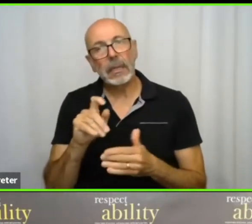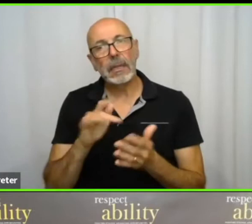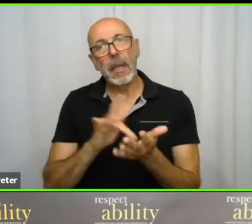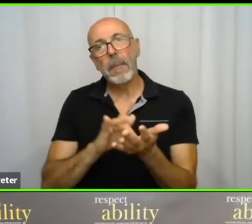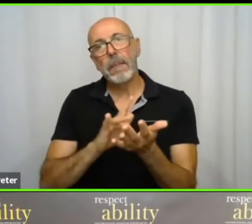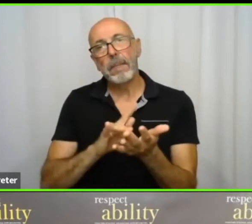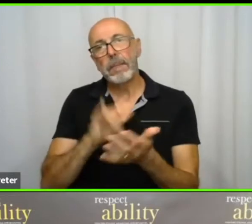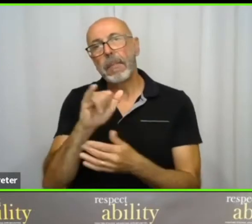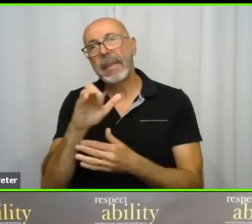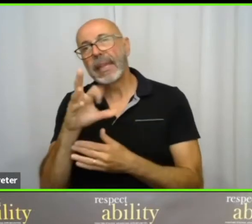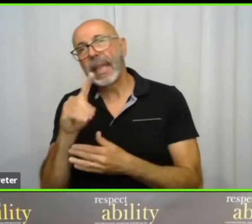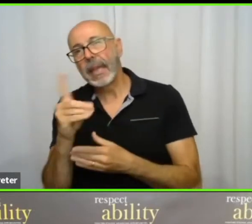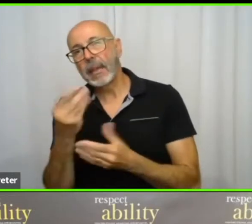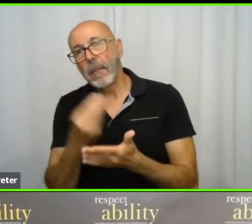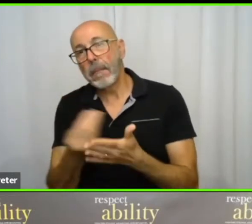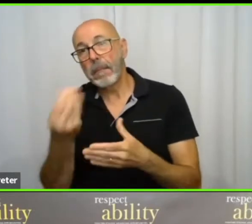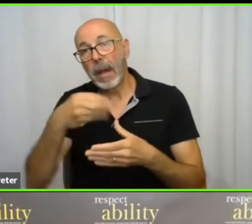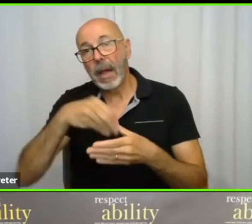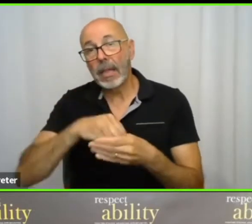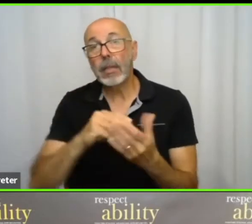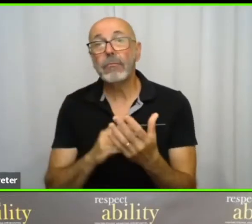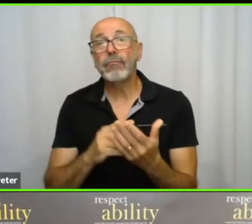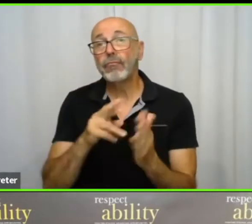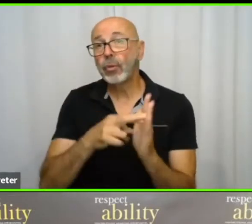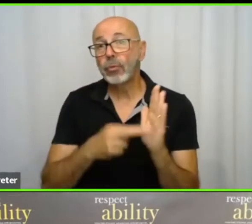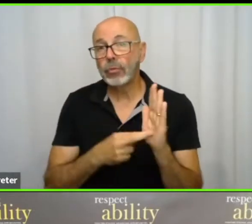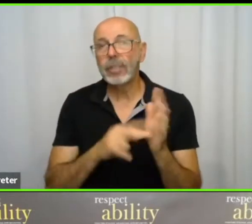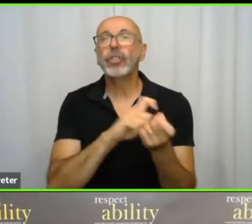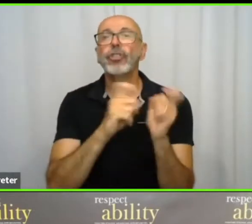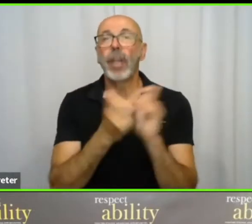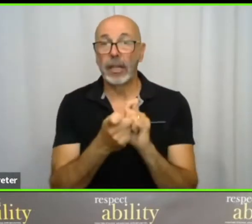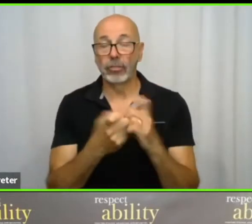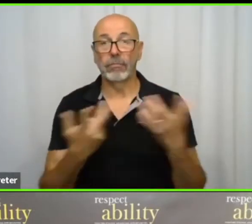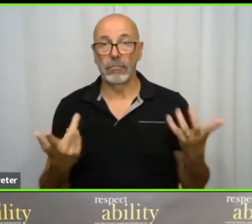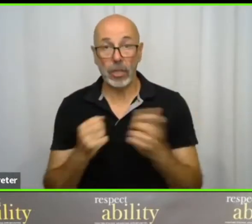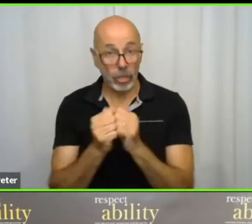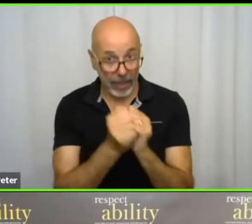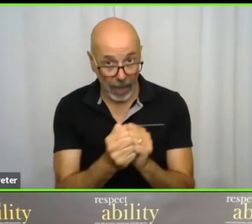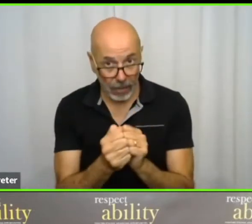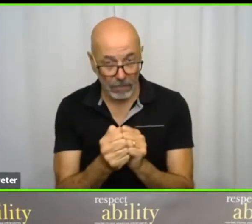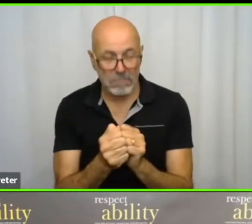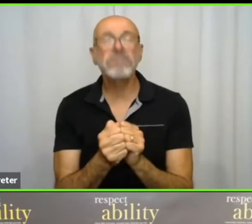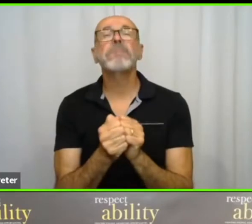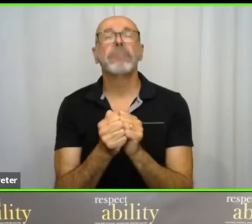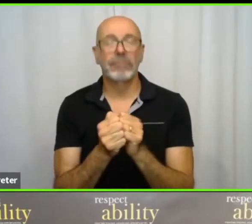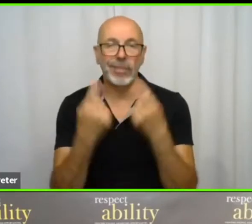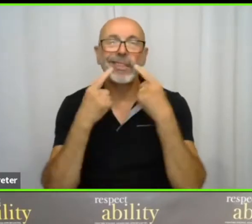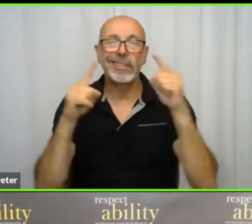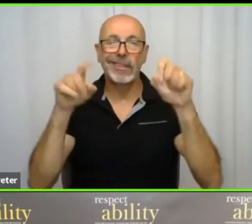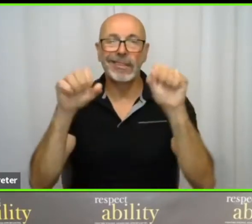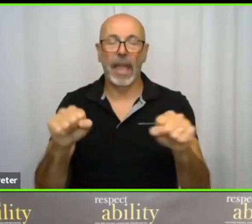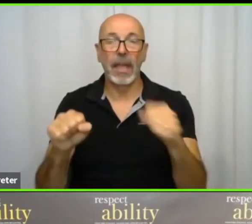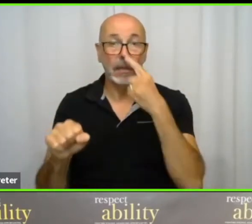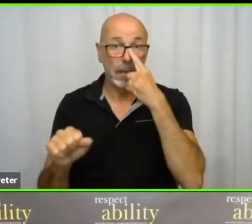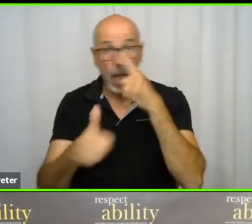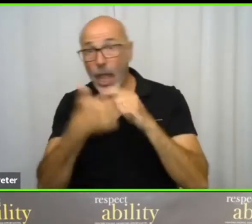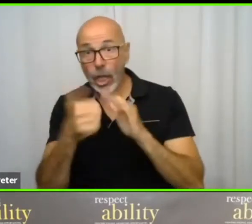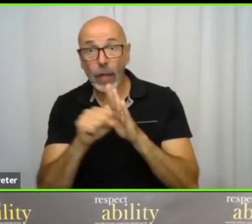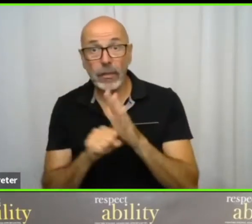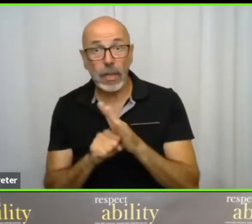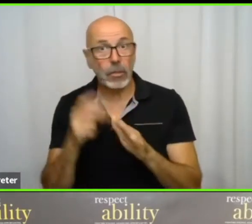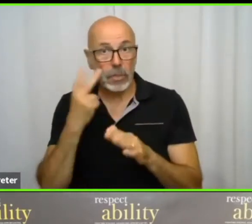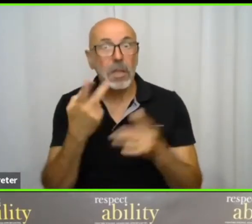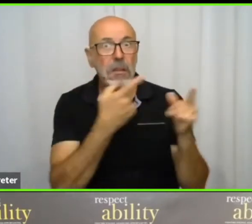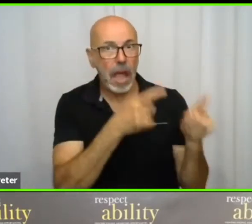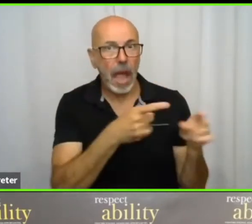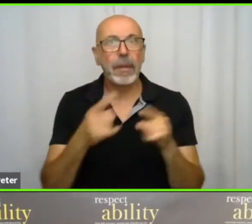rules. And together we can make this happen. It's being done in other states, and it's just going to be a domino effect. The more and more states